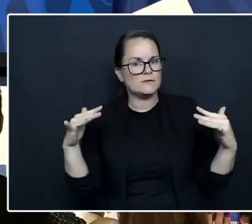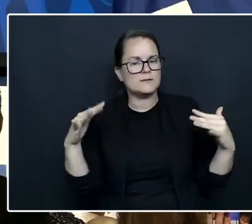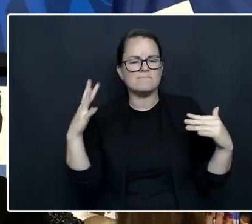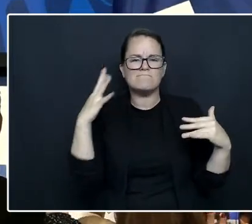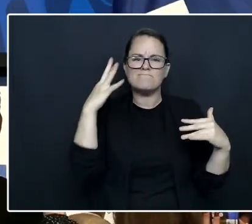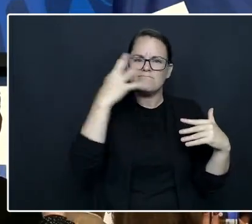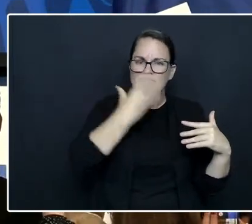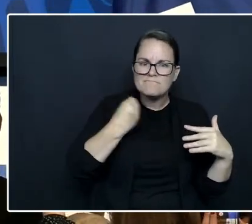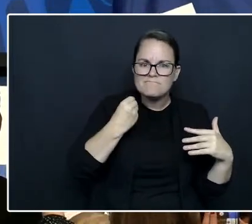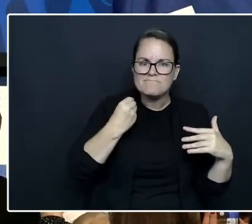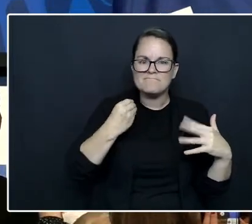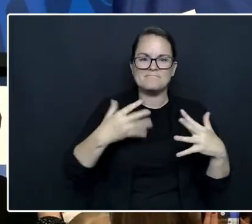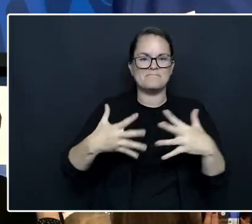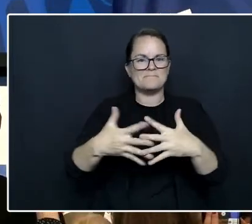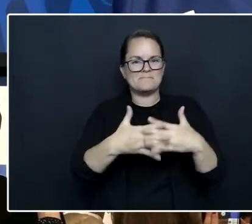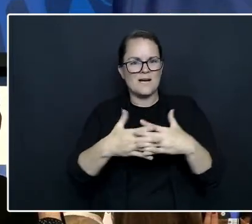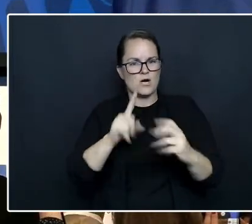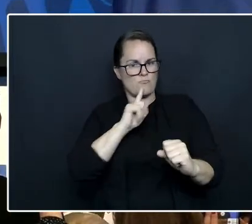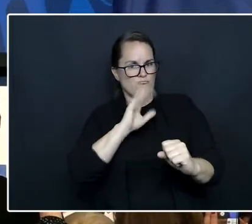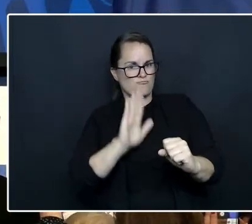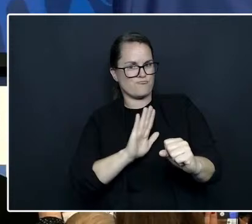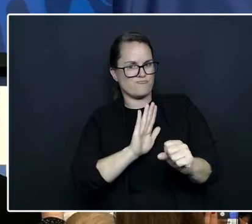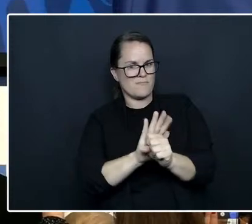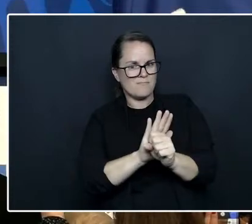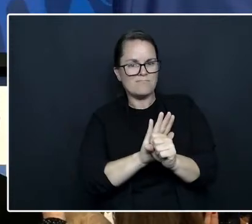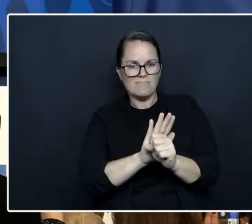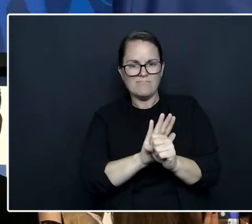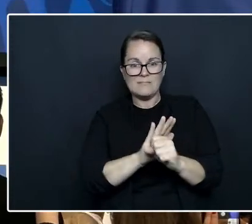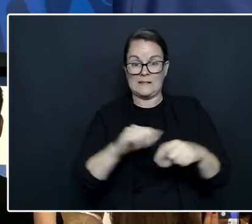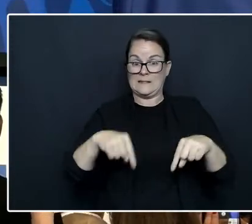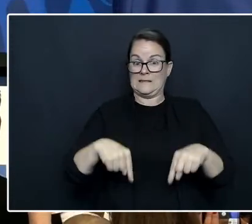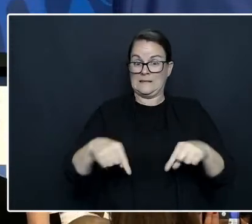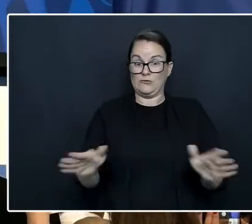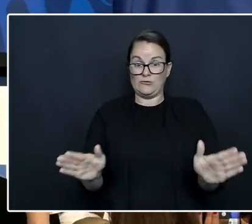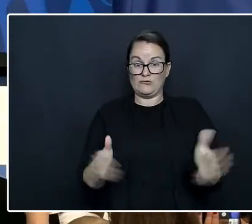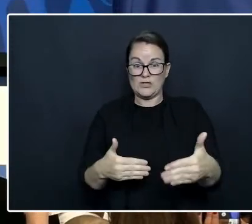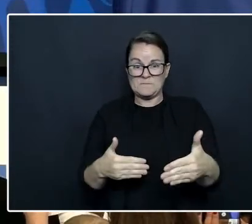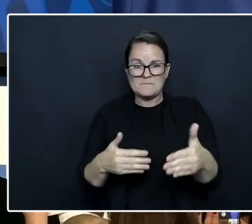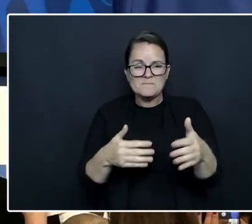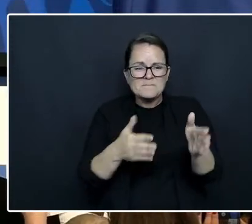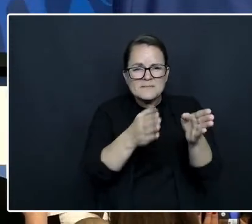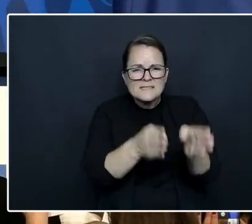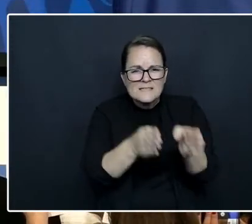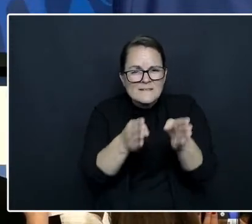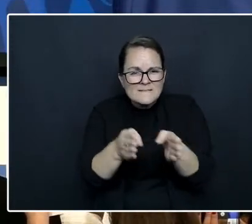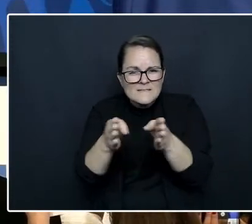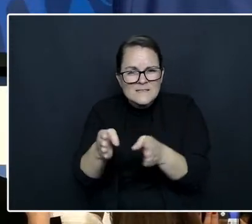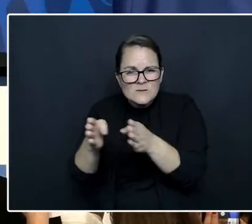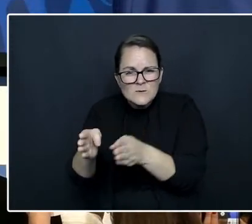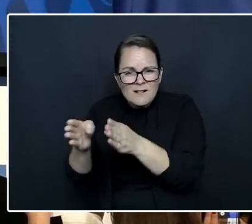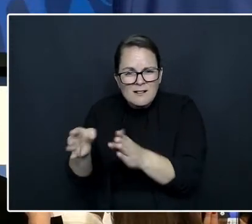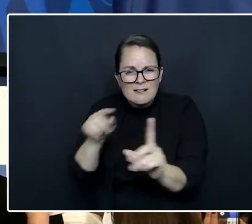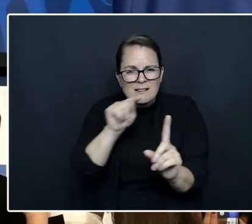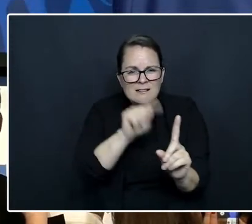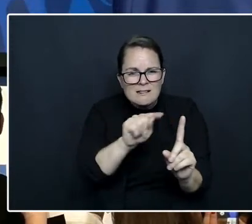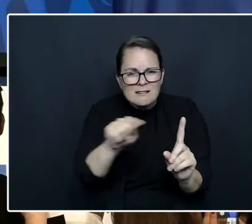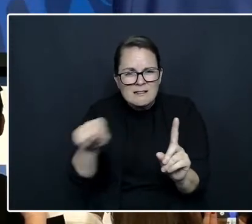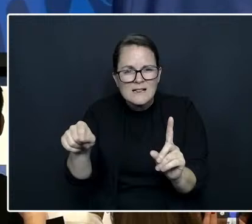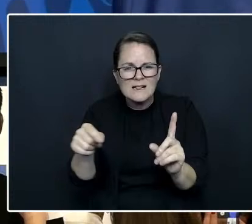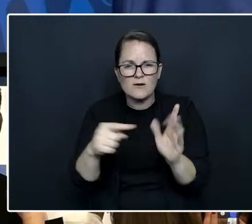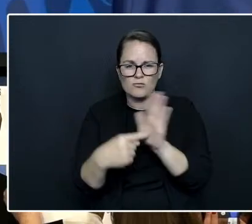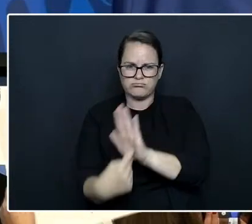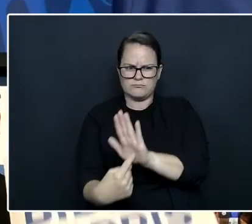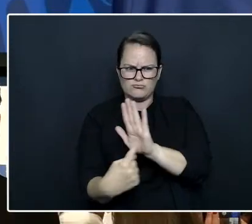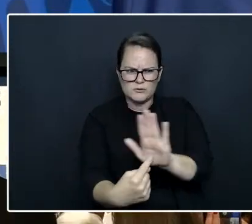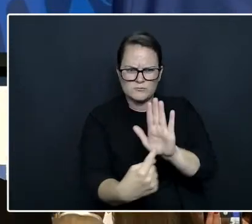America. And the individuals in this room right now each represent just that. You know,